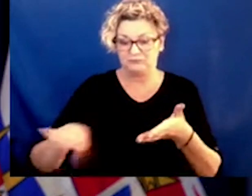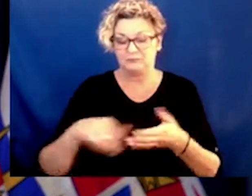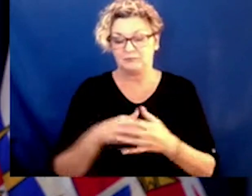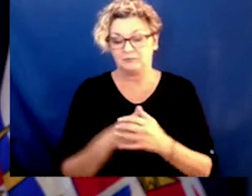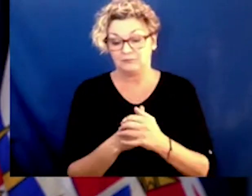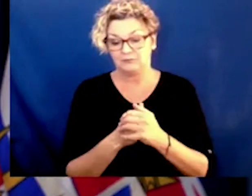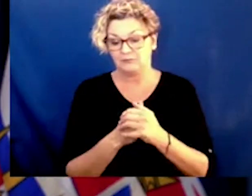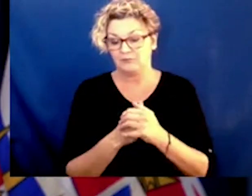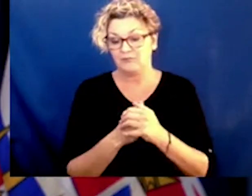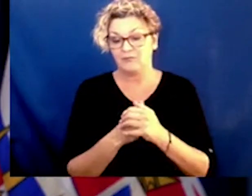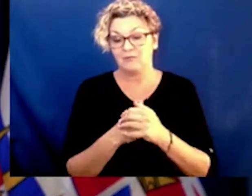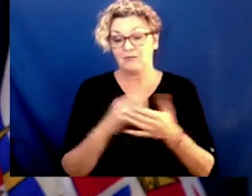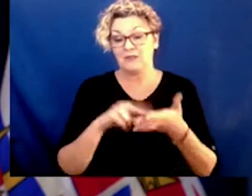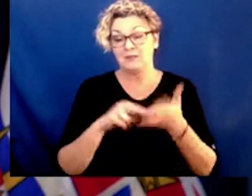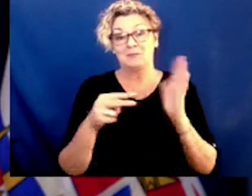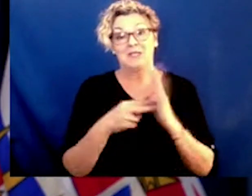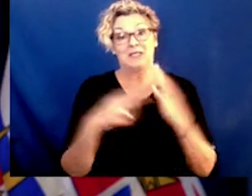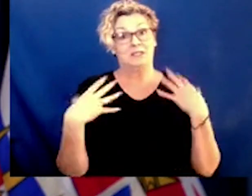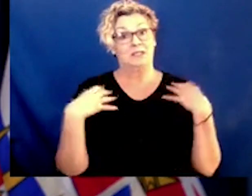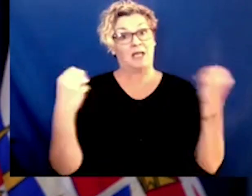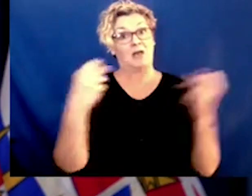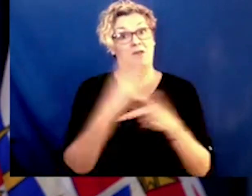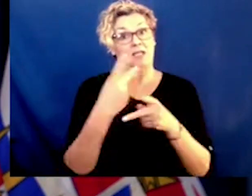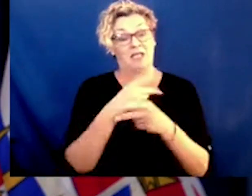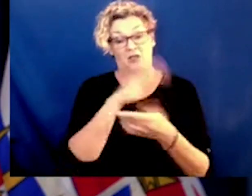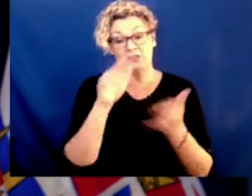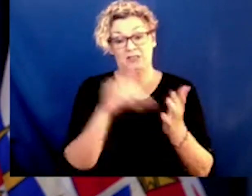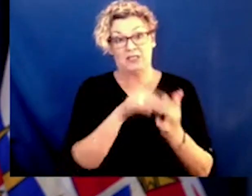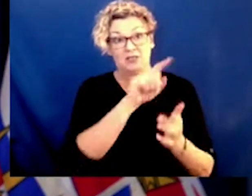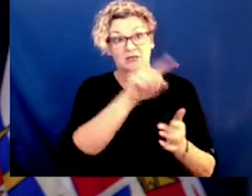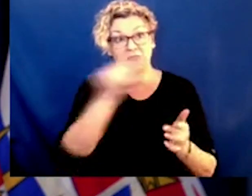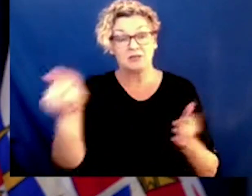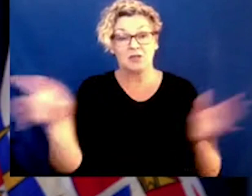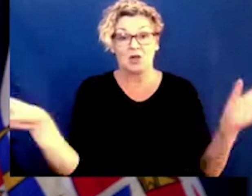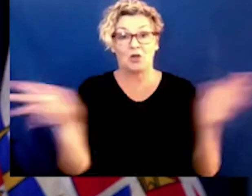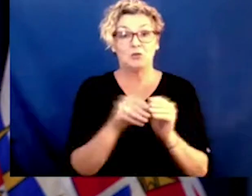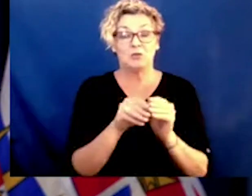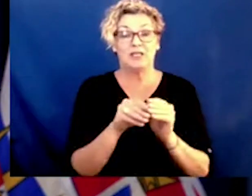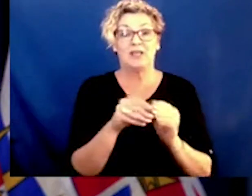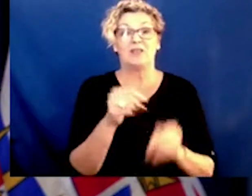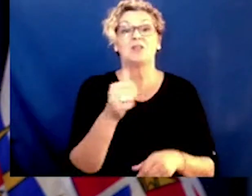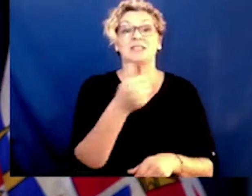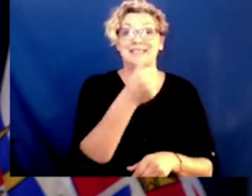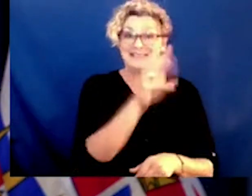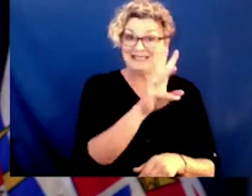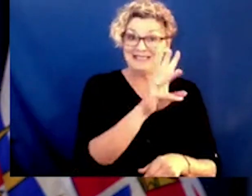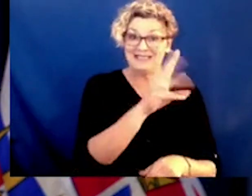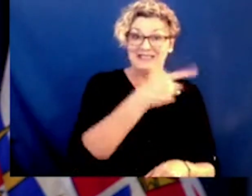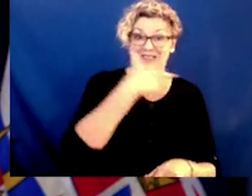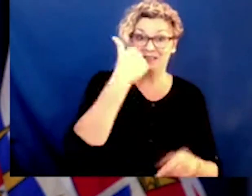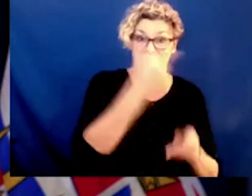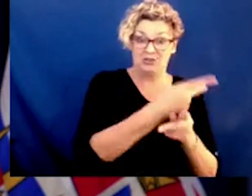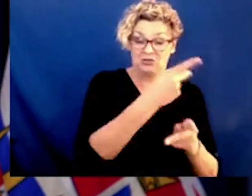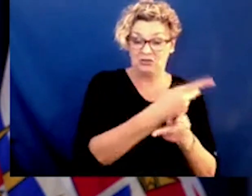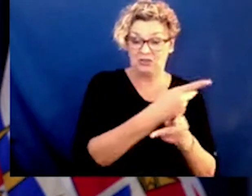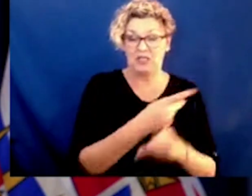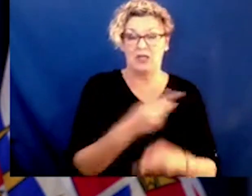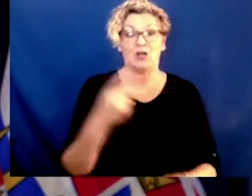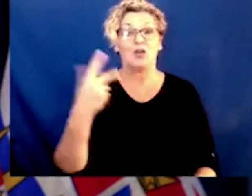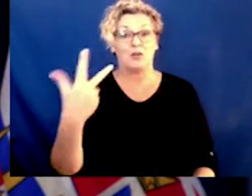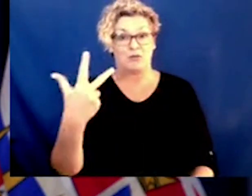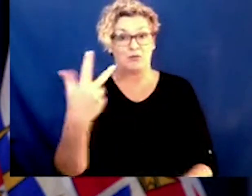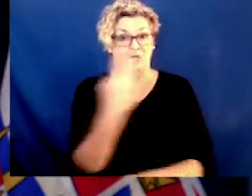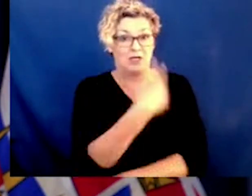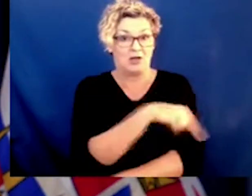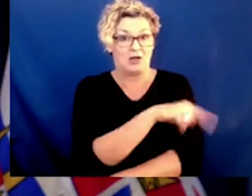those facilities. In addition, the Holy Family Hospital outbreak has been declared over. We